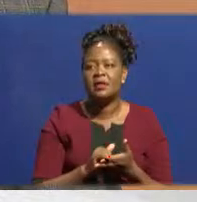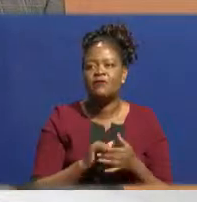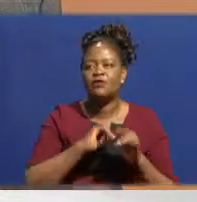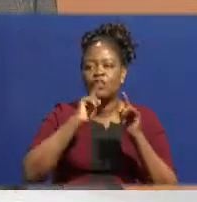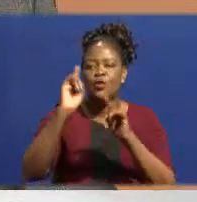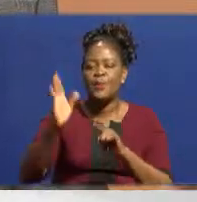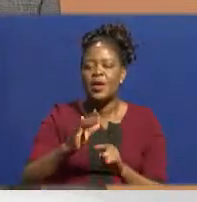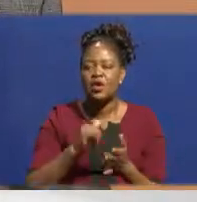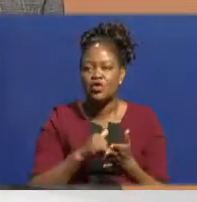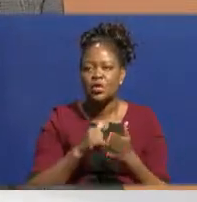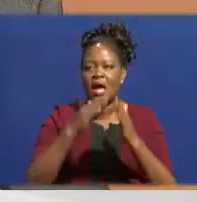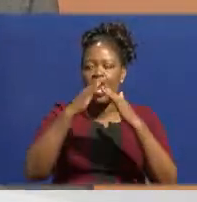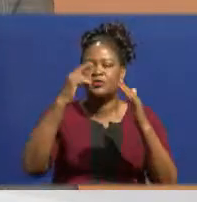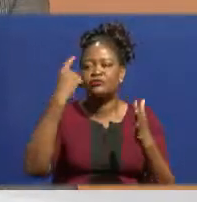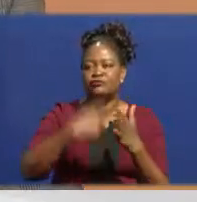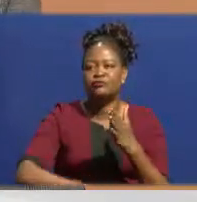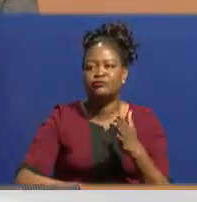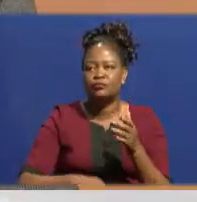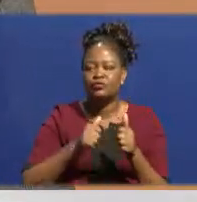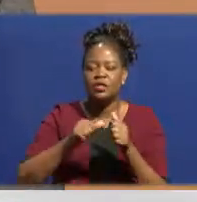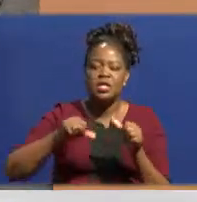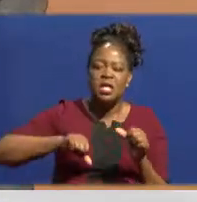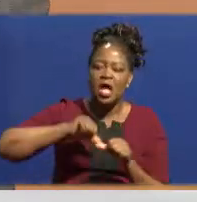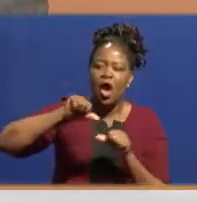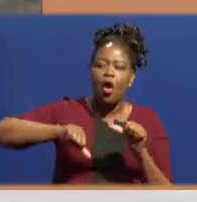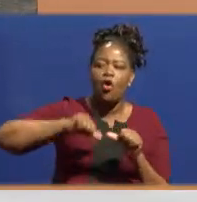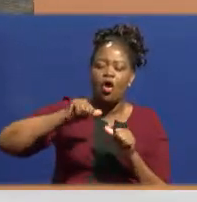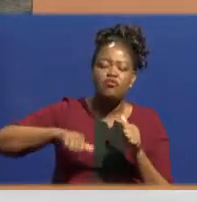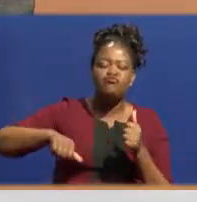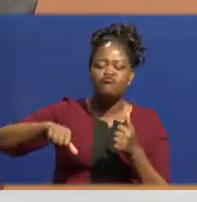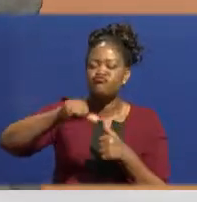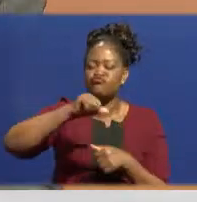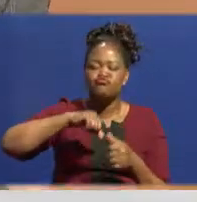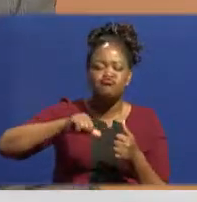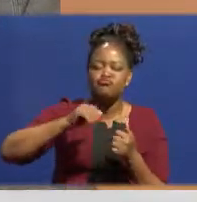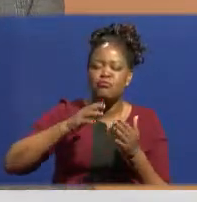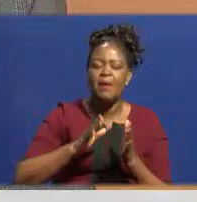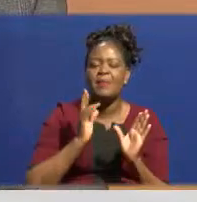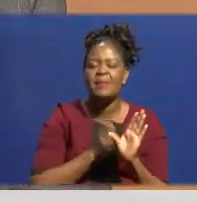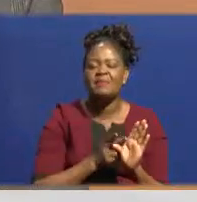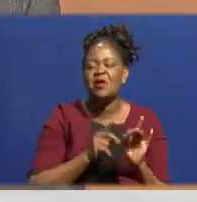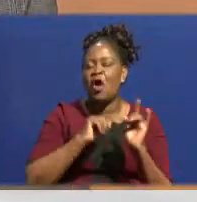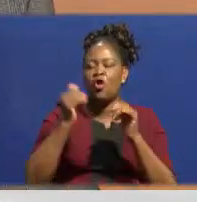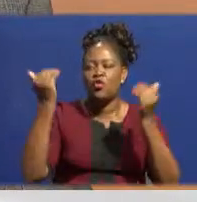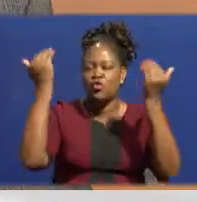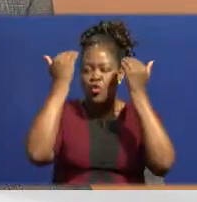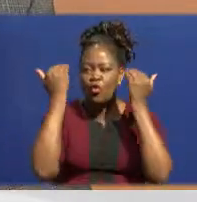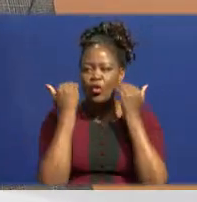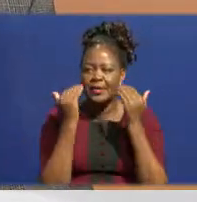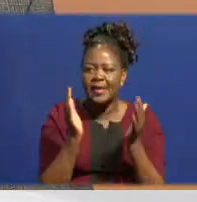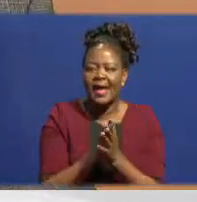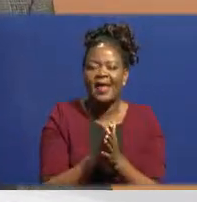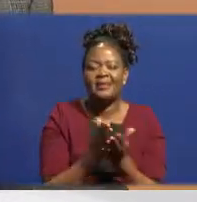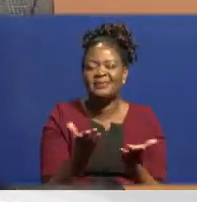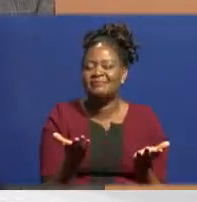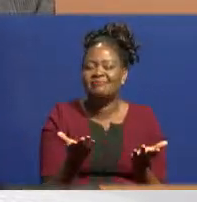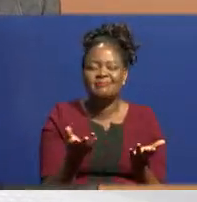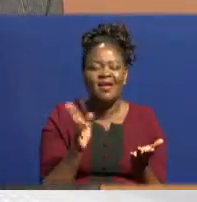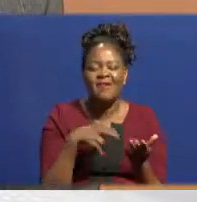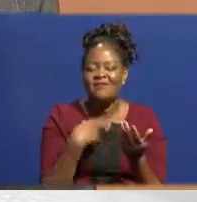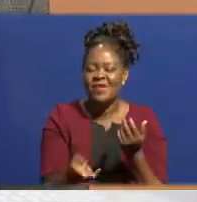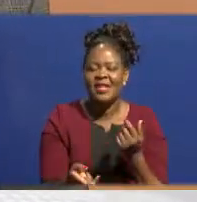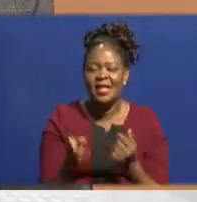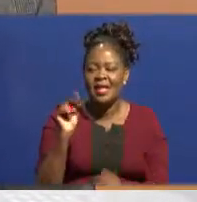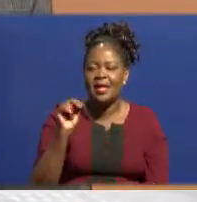parliament, including the house levy, which is going round and round, doesn't go through public participation. They end up in court and they're dead on arrival. So